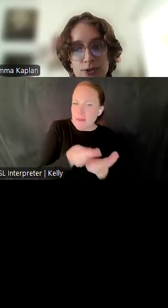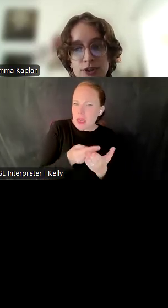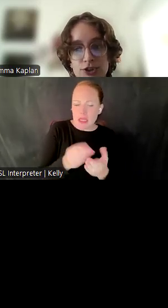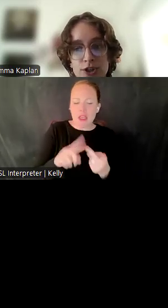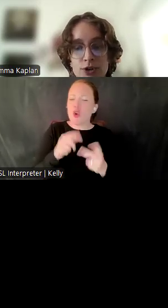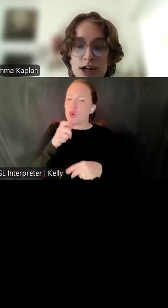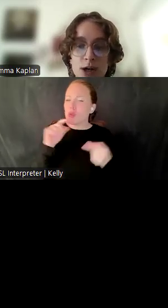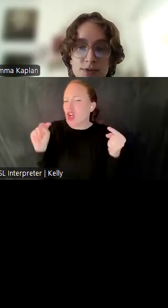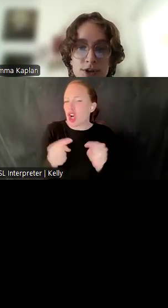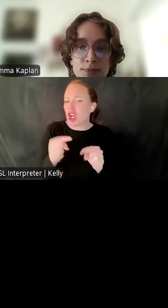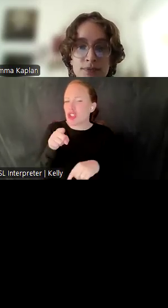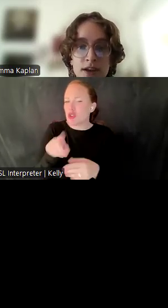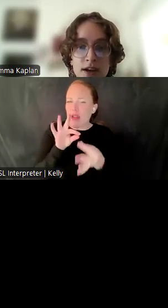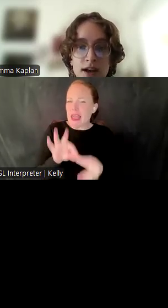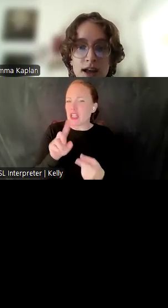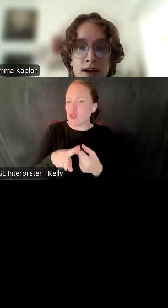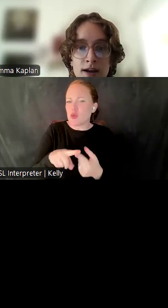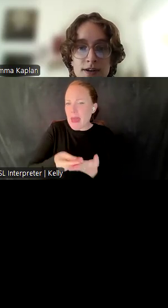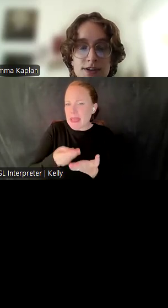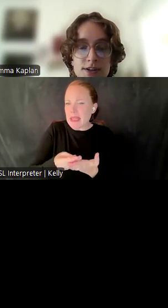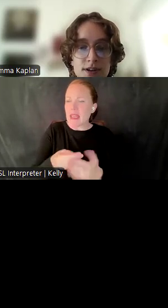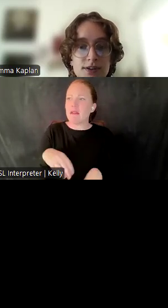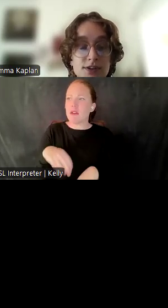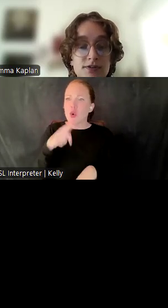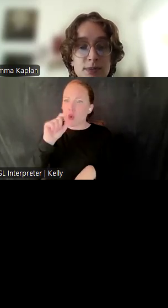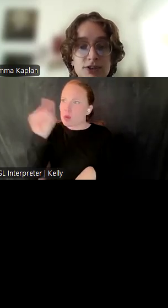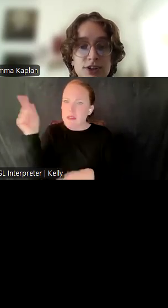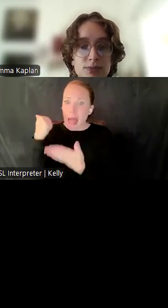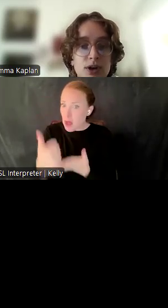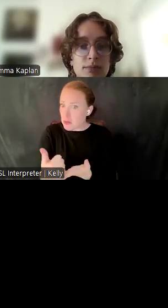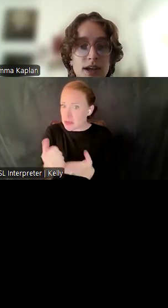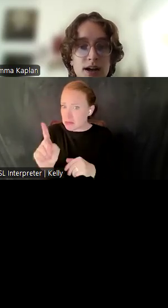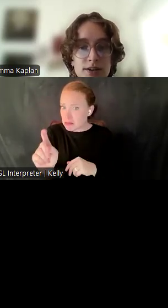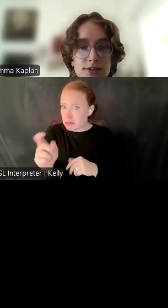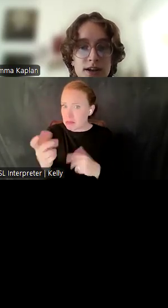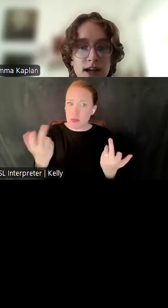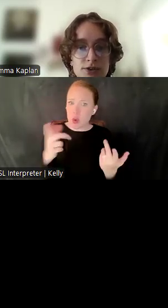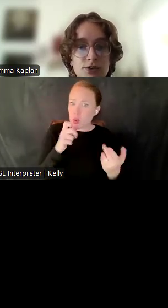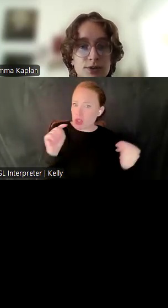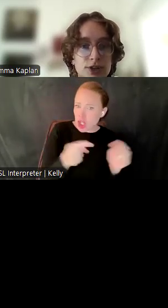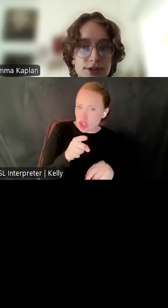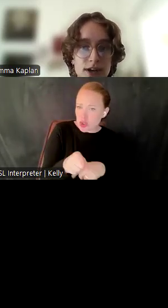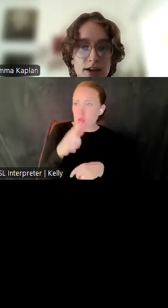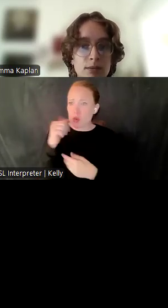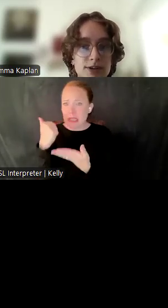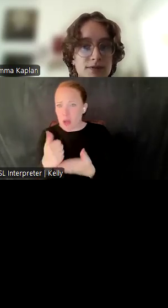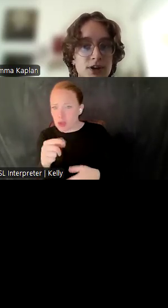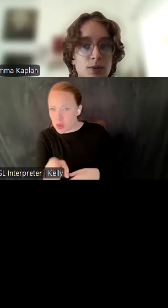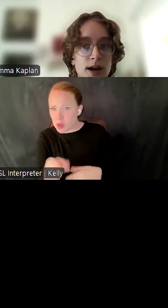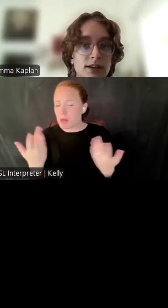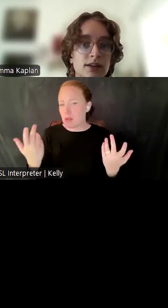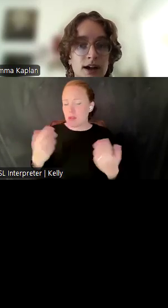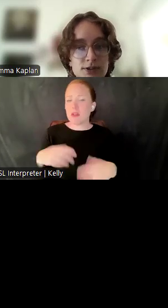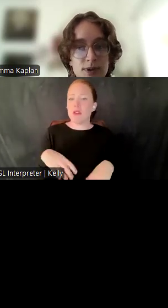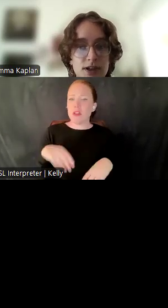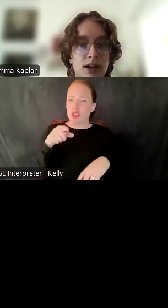financial situation? Who's helped you? And this information is important because it allows you to address economic safety